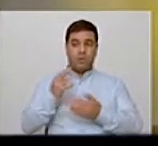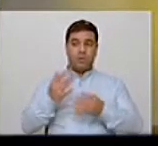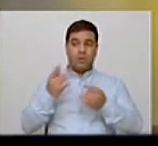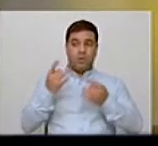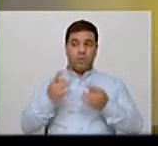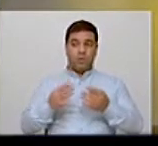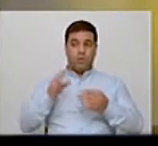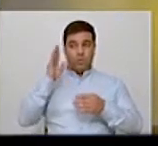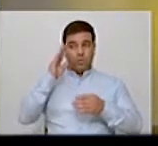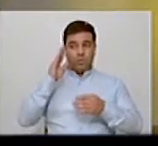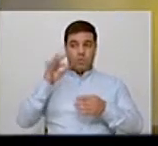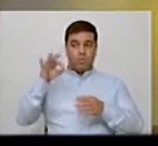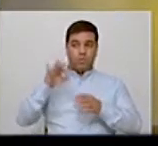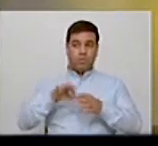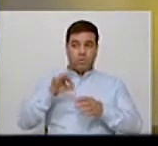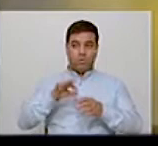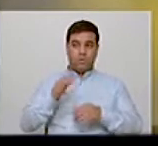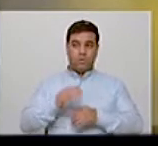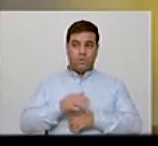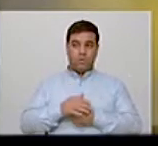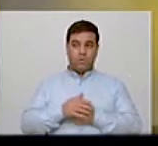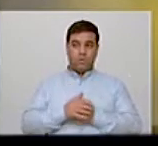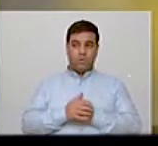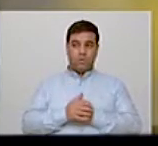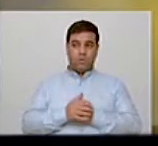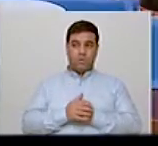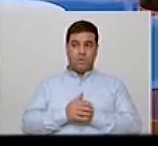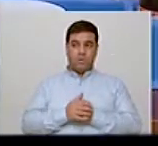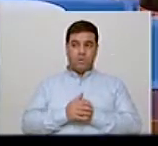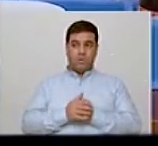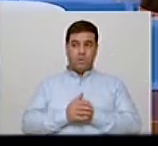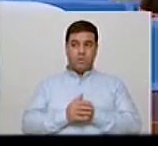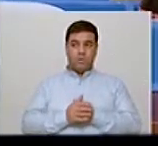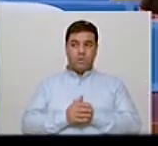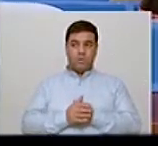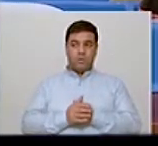oddiy suvga botirib olamiz.